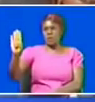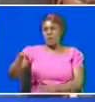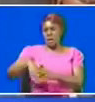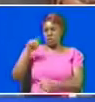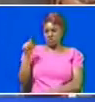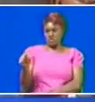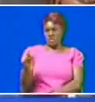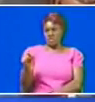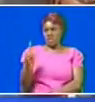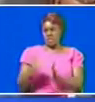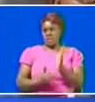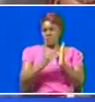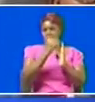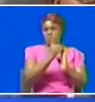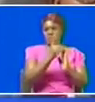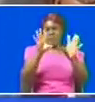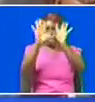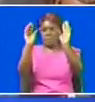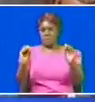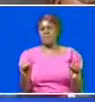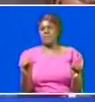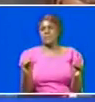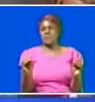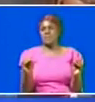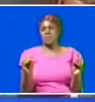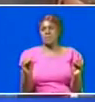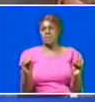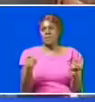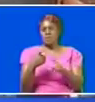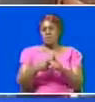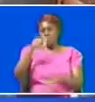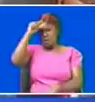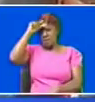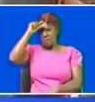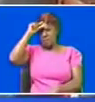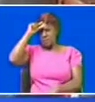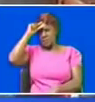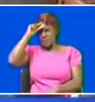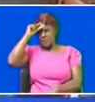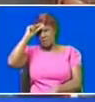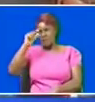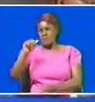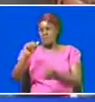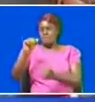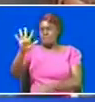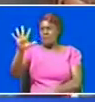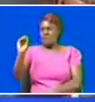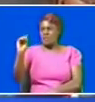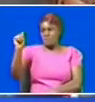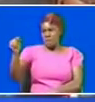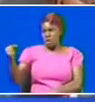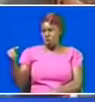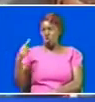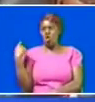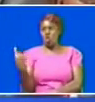of this, the development budget from the government is only 50 million shillings,